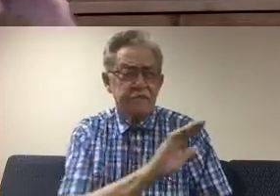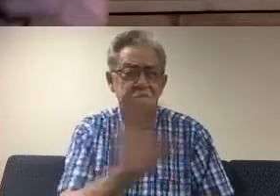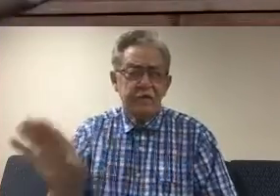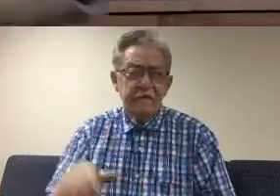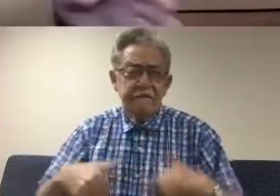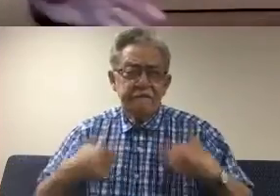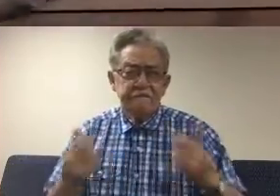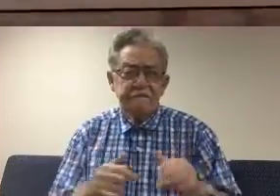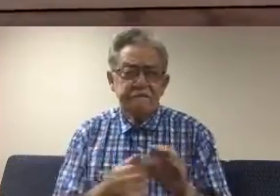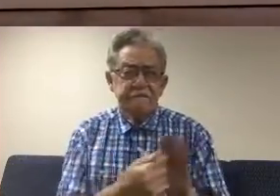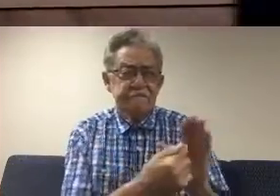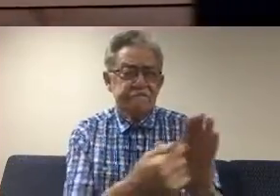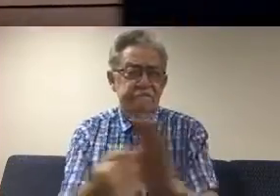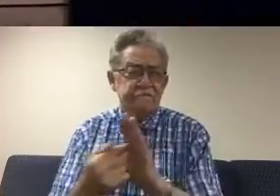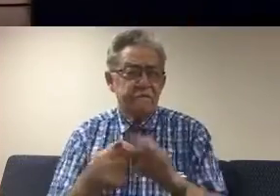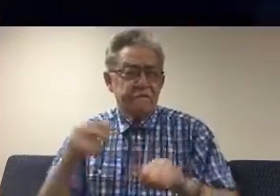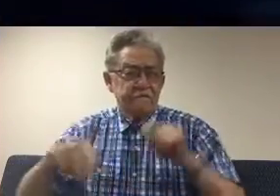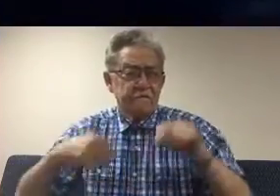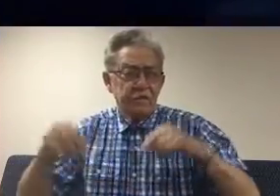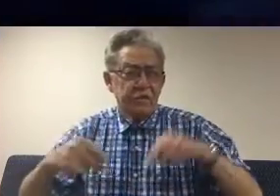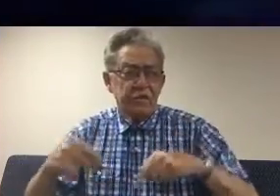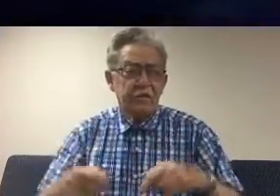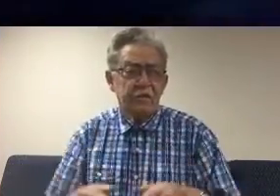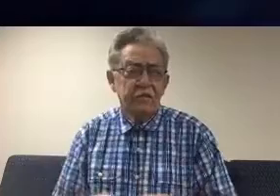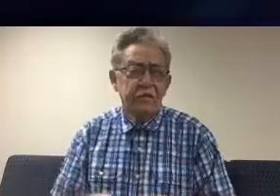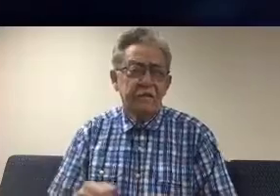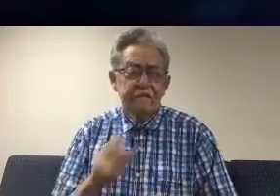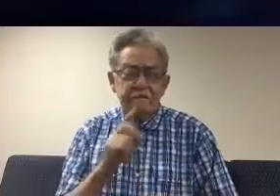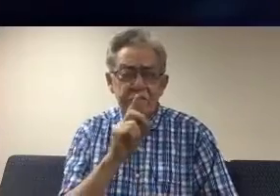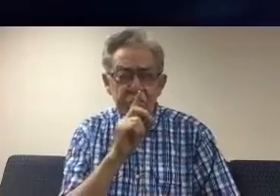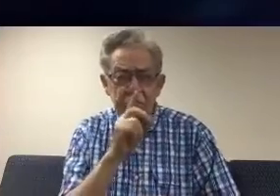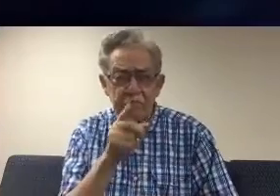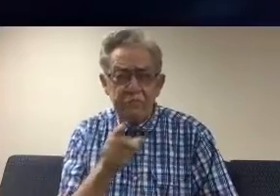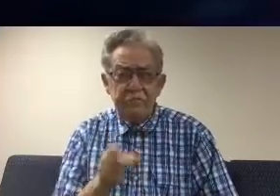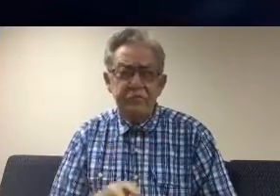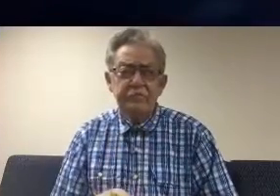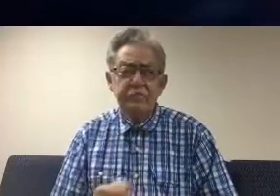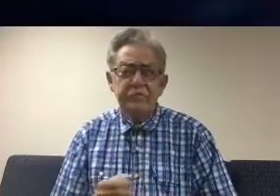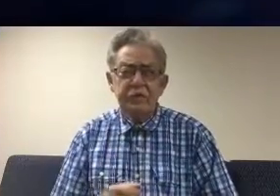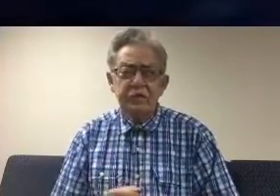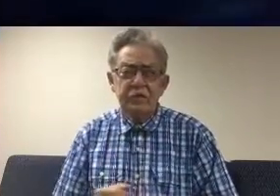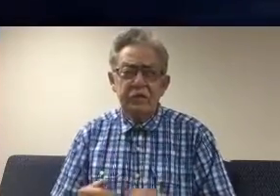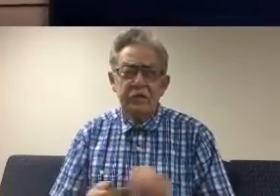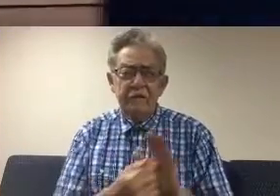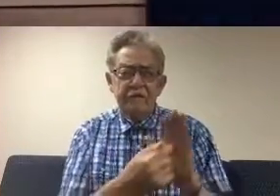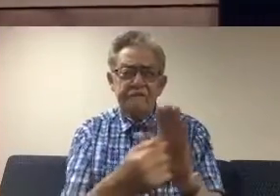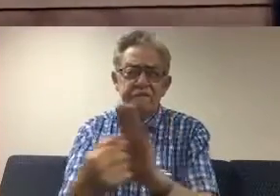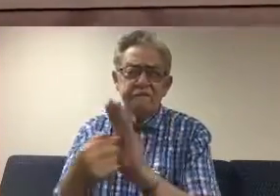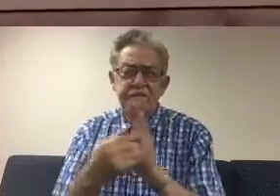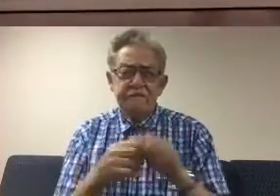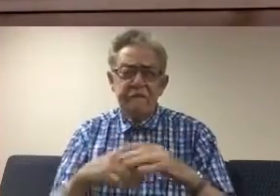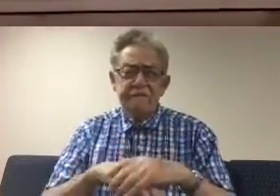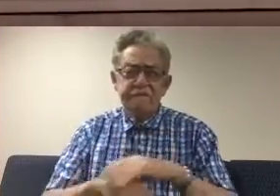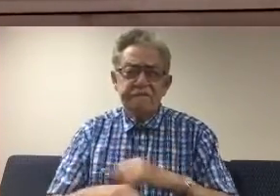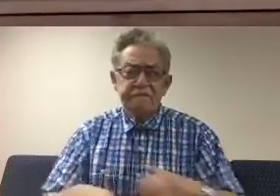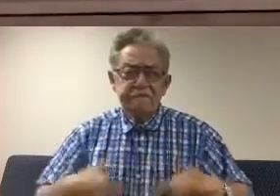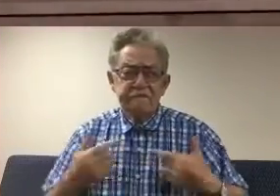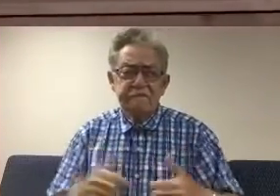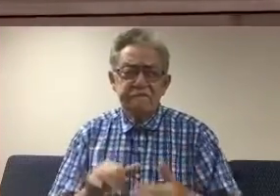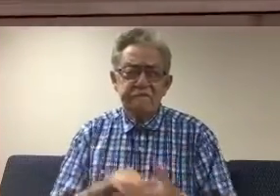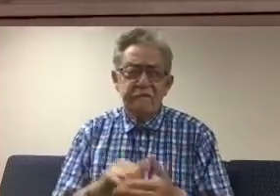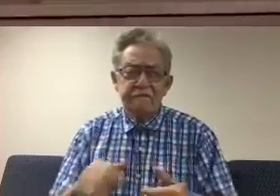by showing people that this truth is demonstratable in your life and that you live